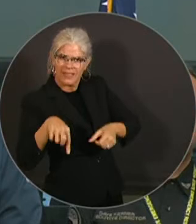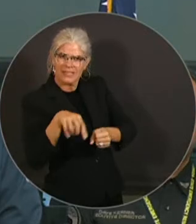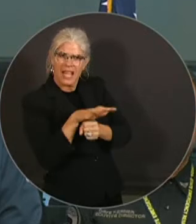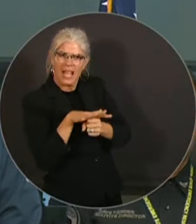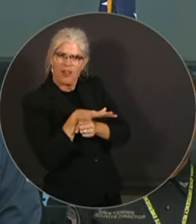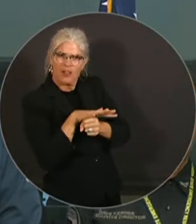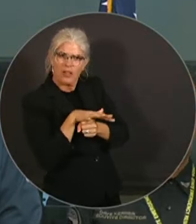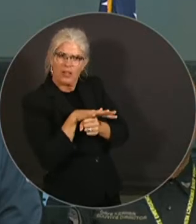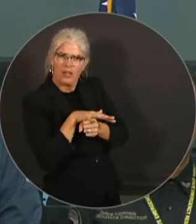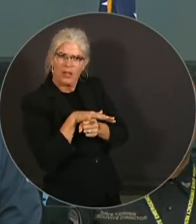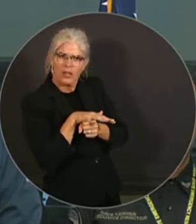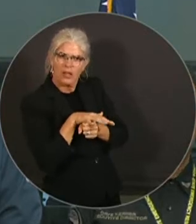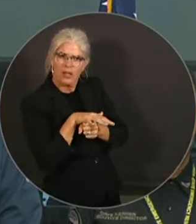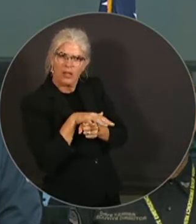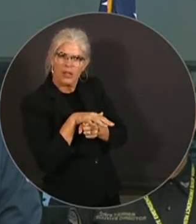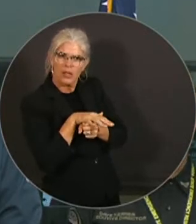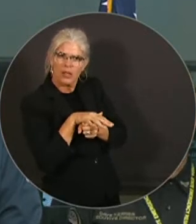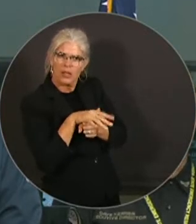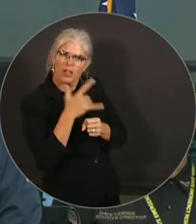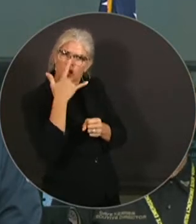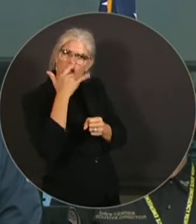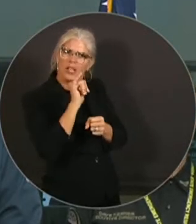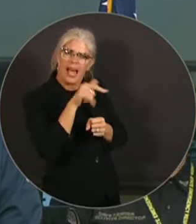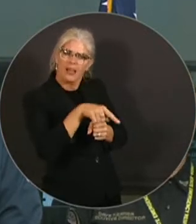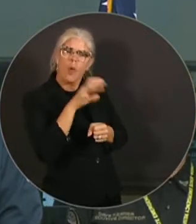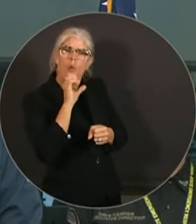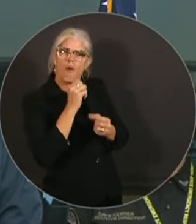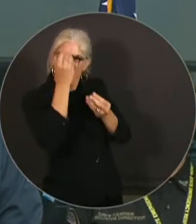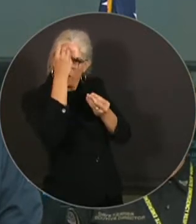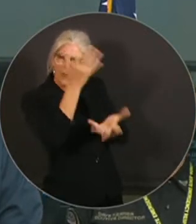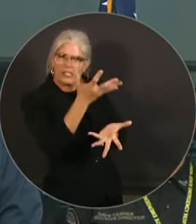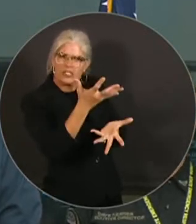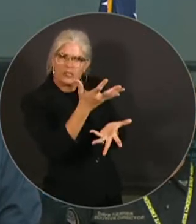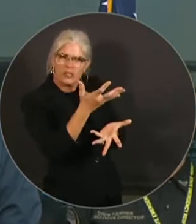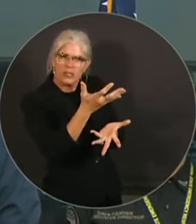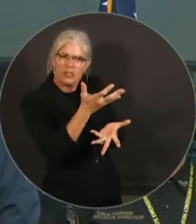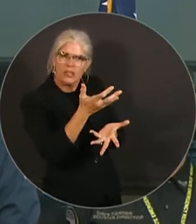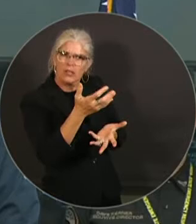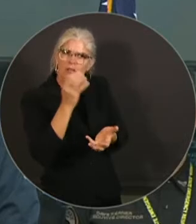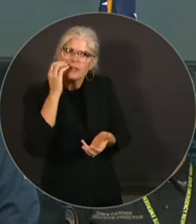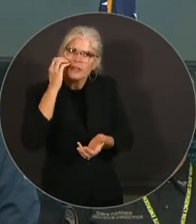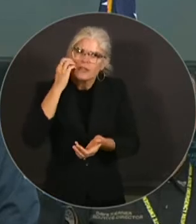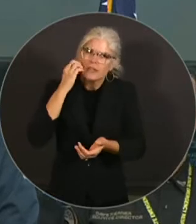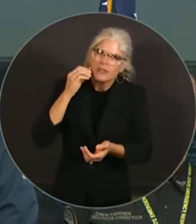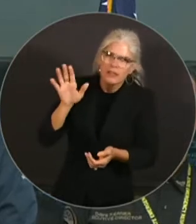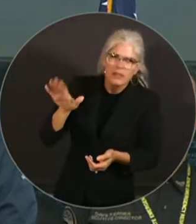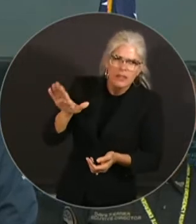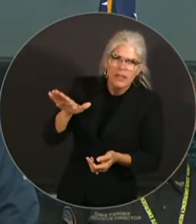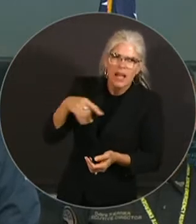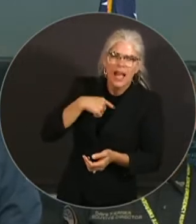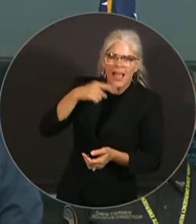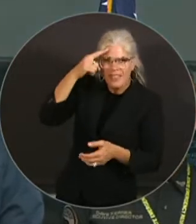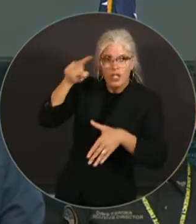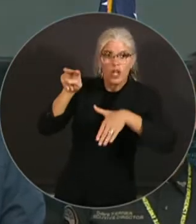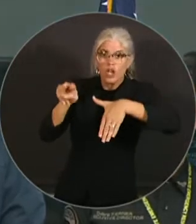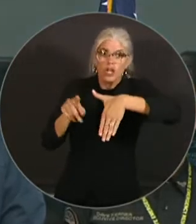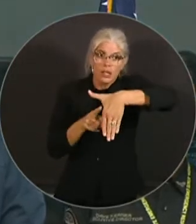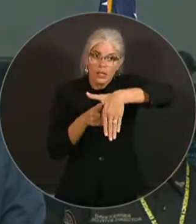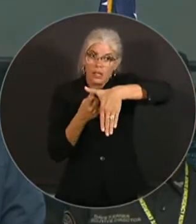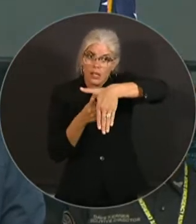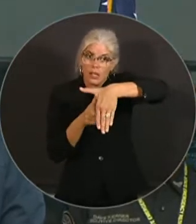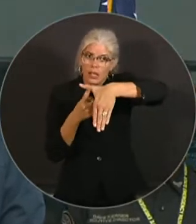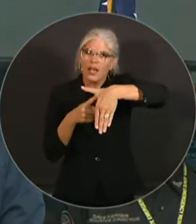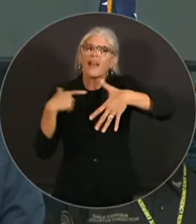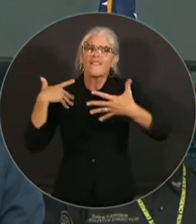it just looks kind of outdated. Well, I think if you look at the Big Bend, I know I've spoken with some folks about some of